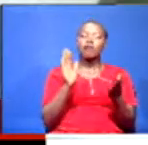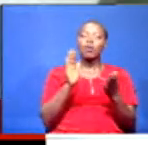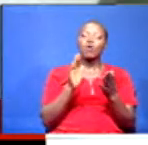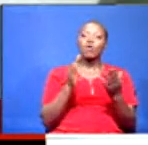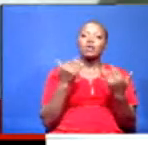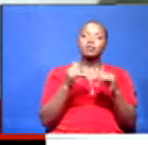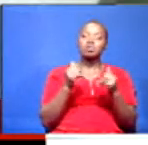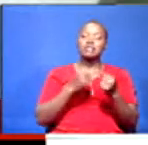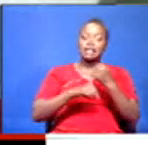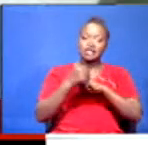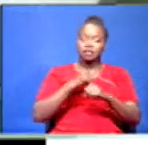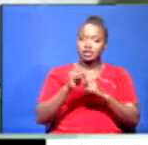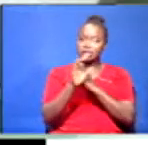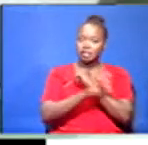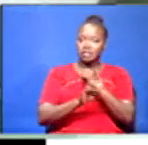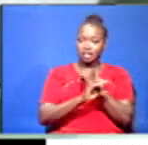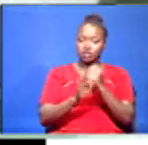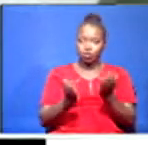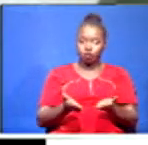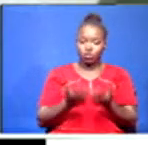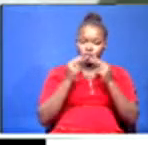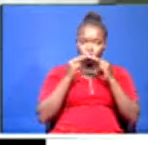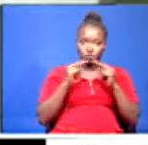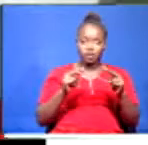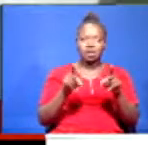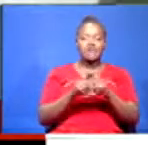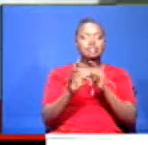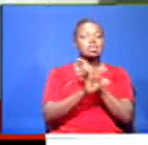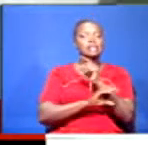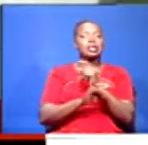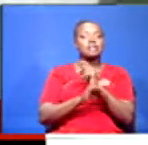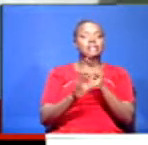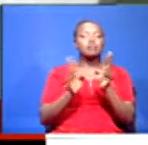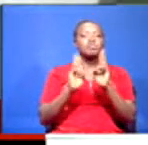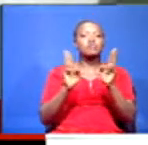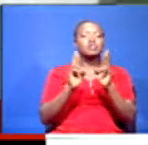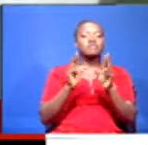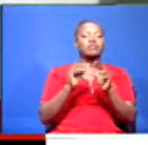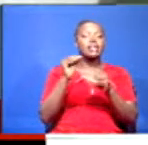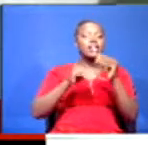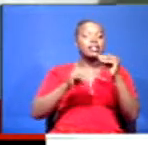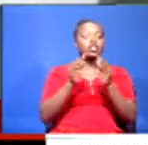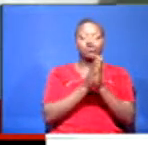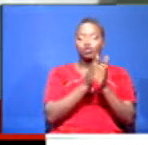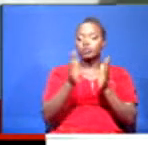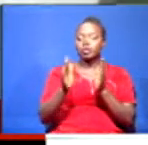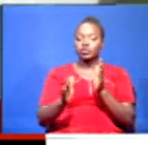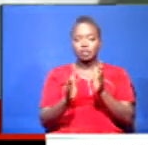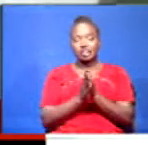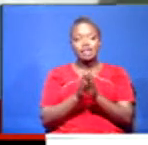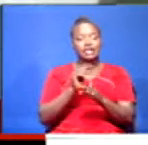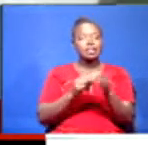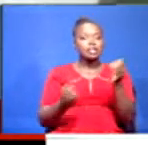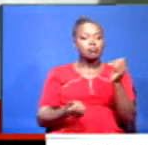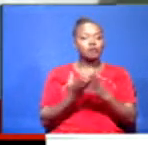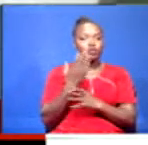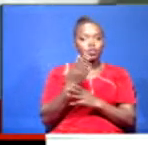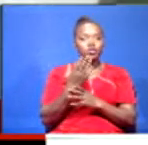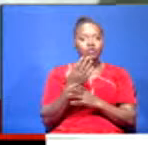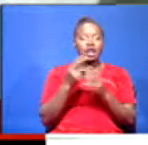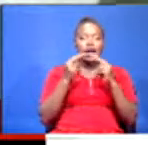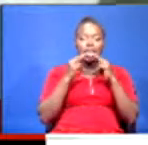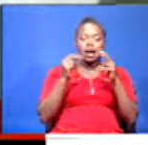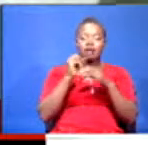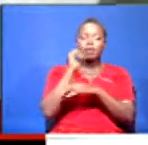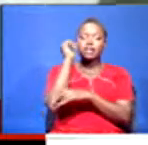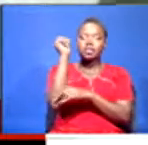country as a way of promoting peace as the country builds up to the electioneering period. Speaking during the launch of the Amani Torch